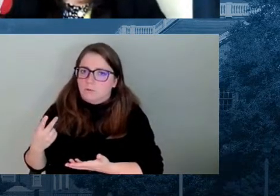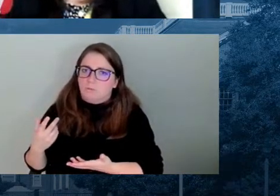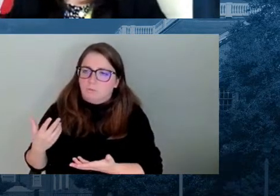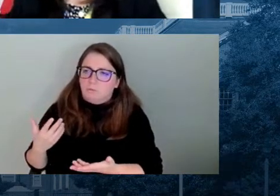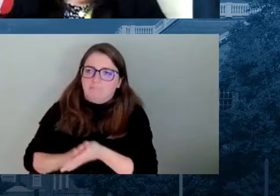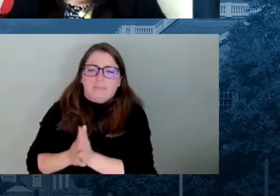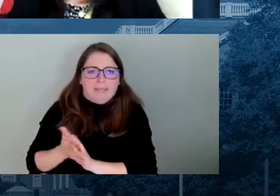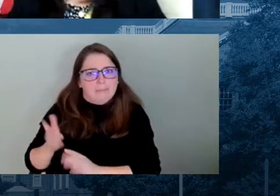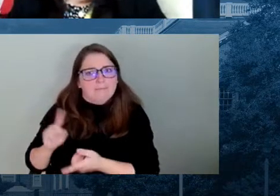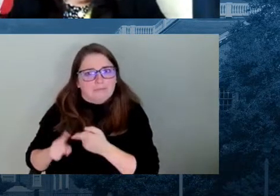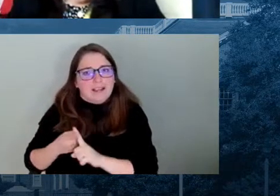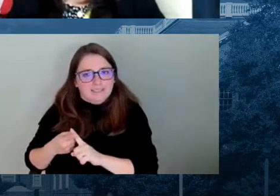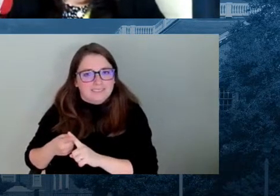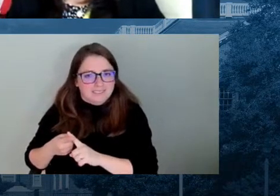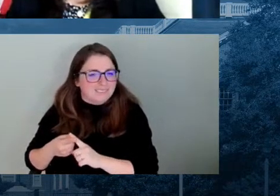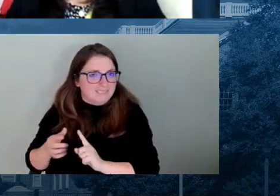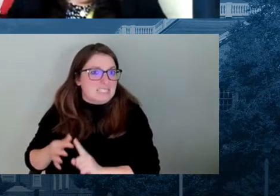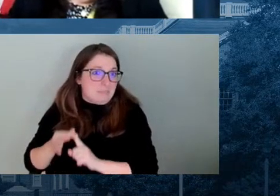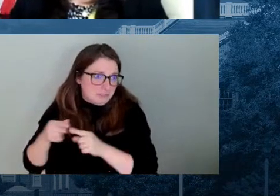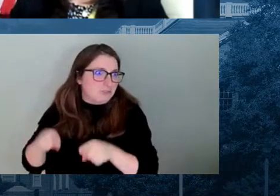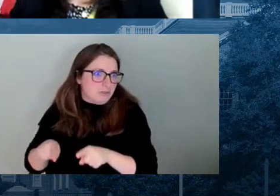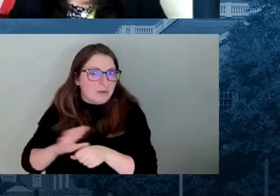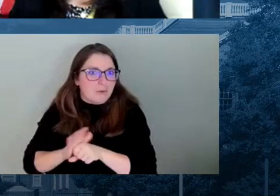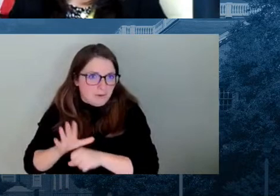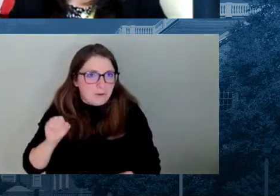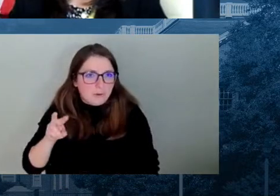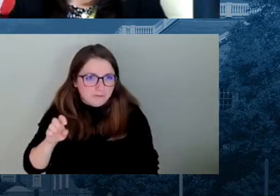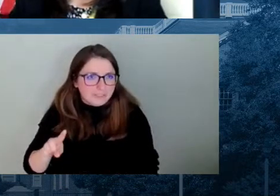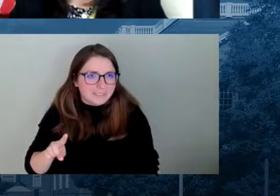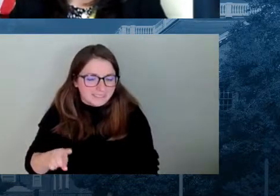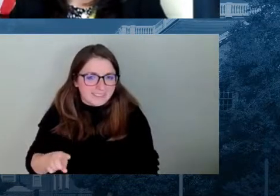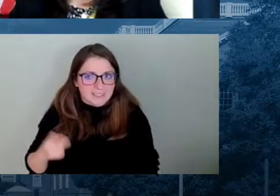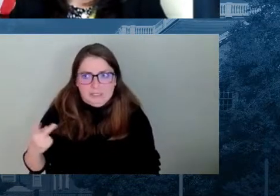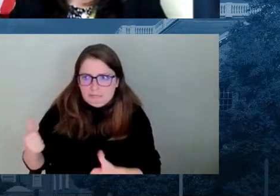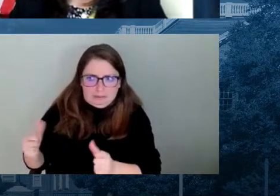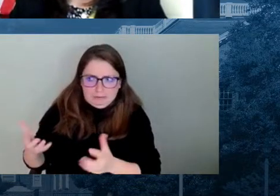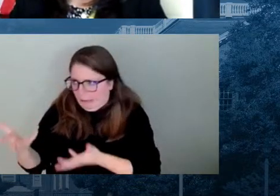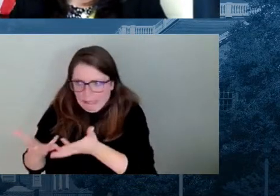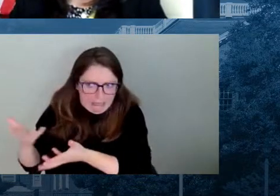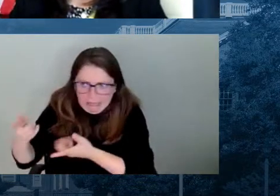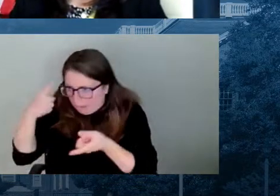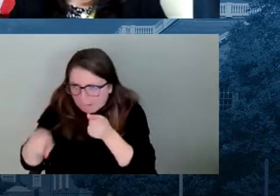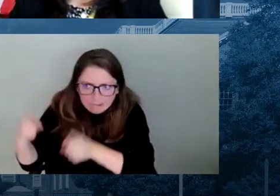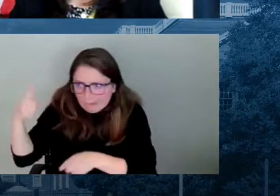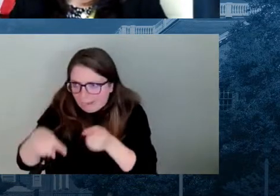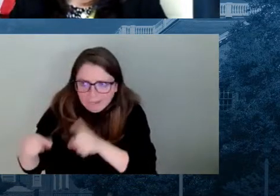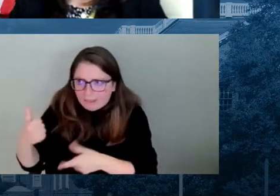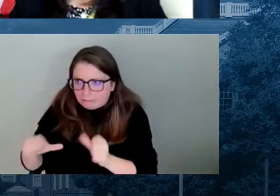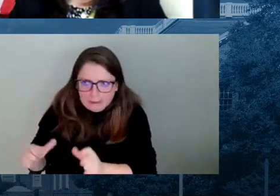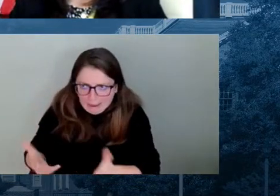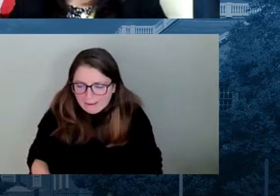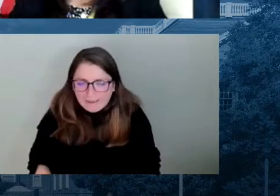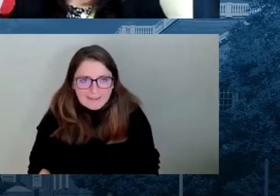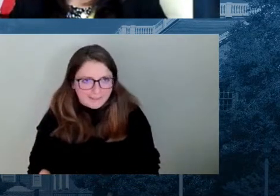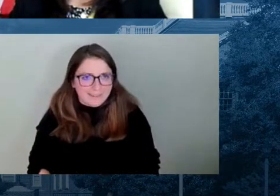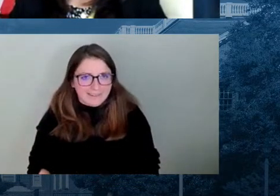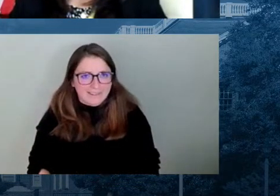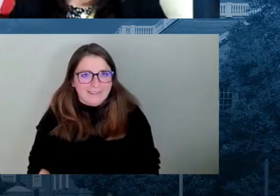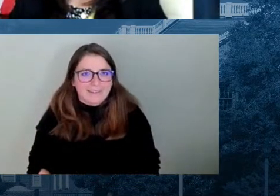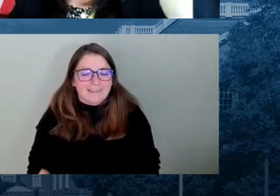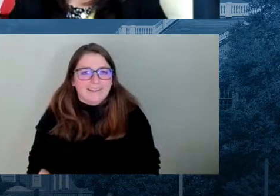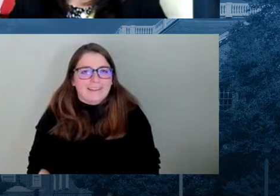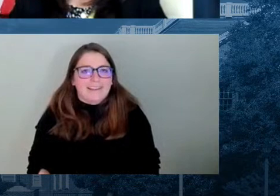friends, particularly during COVID-19, as we tried to coordinate our efforts, cross-border efforts. We